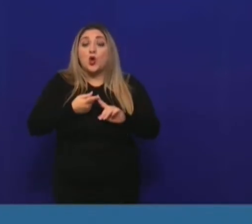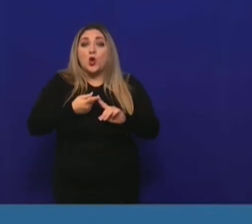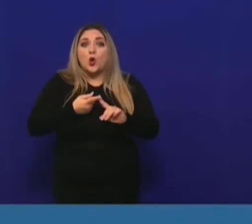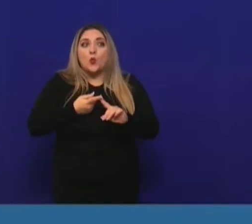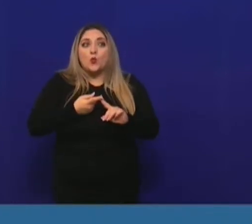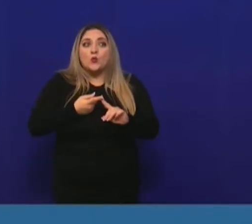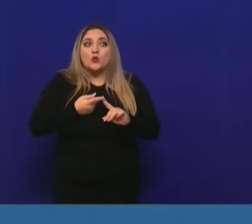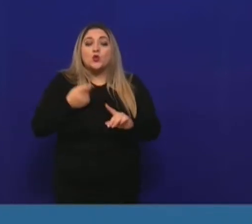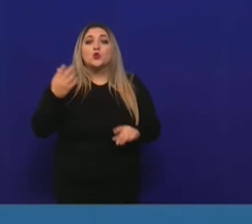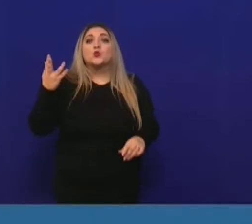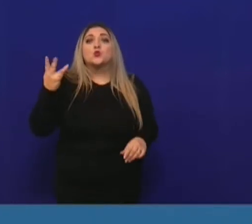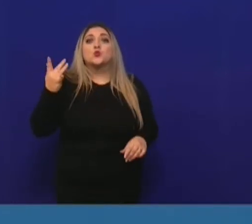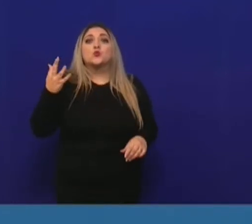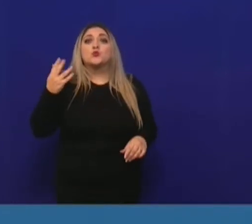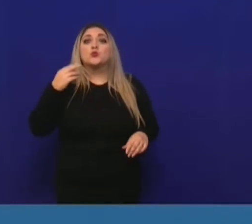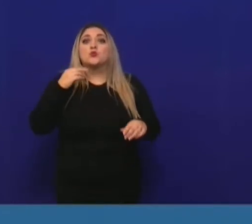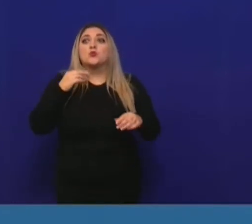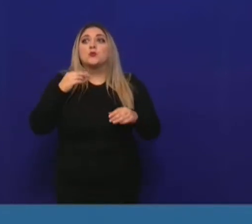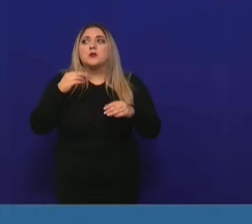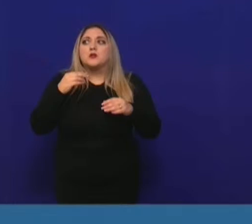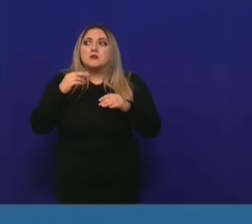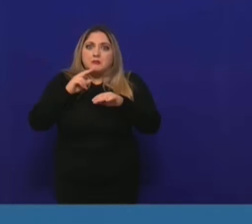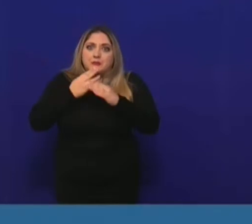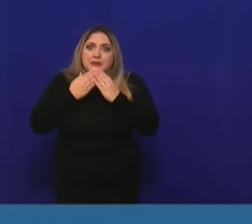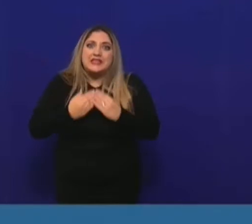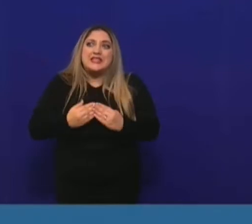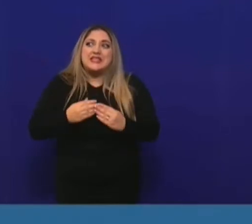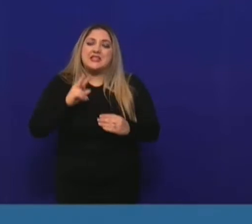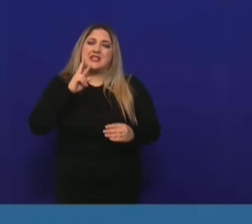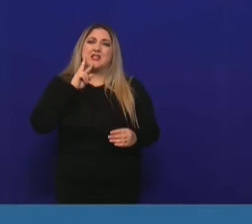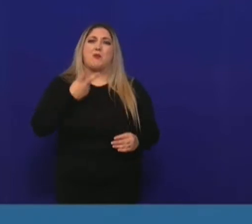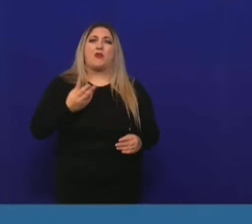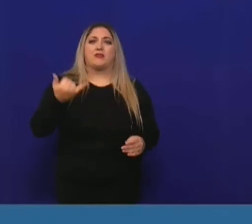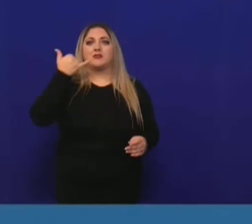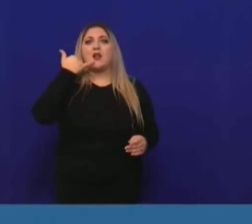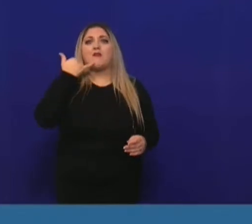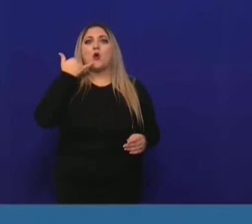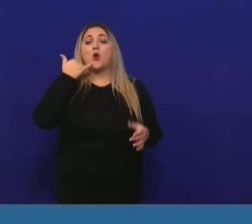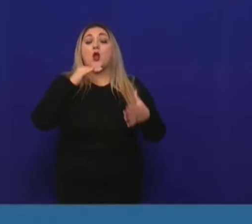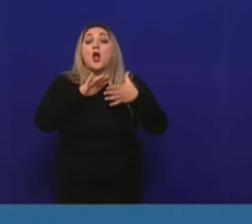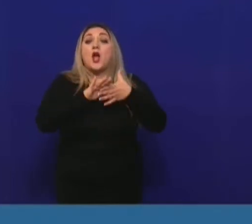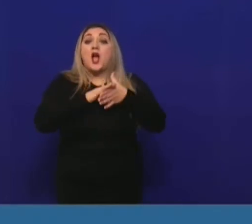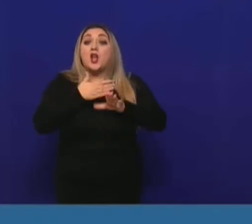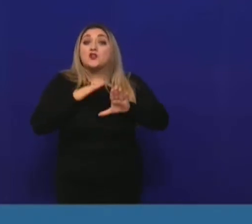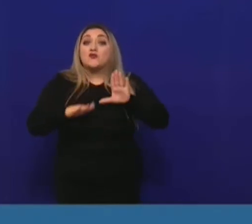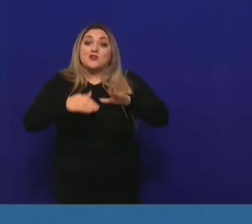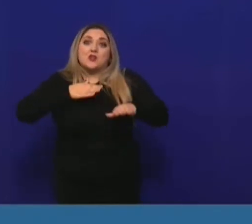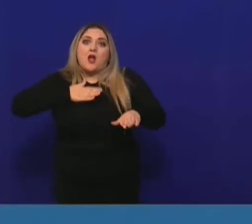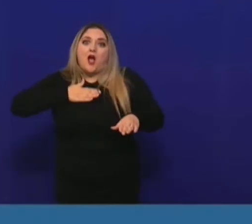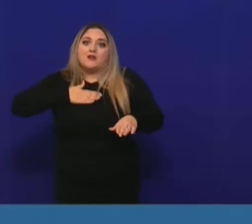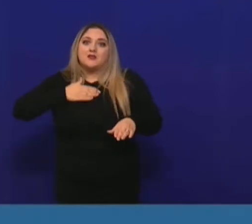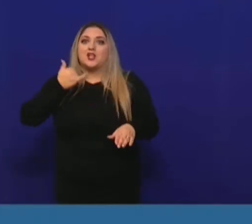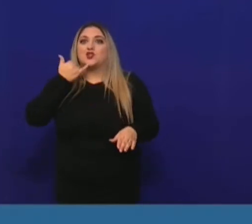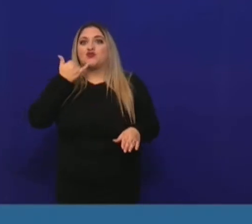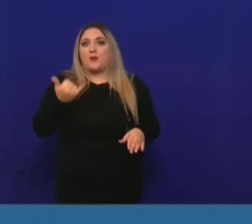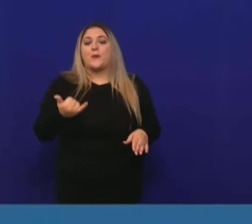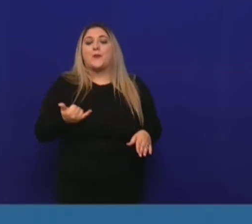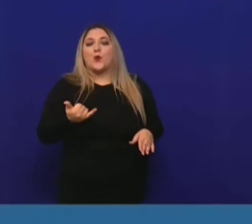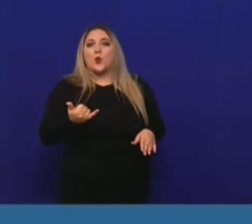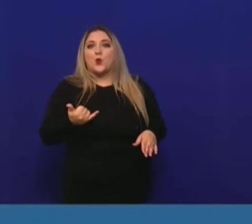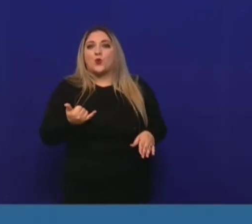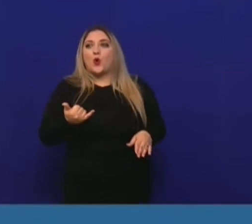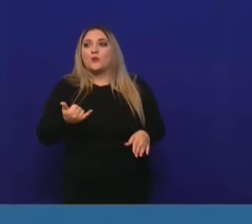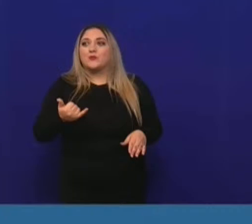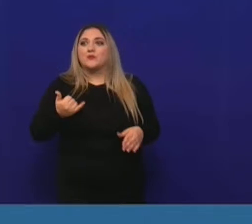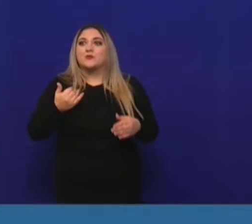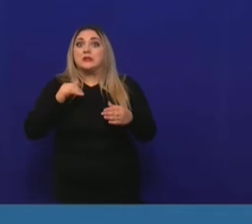nċemplu joħroġ dan il-numru, nappellawlkom biex twiġbuh dak il-number, għal jista' jkun meta nkun qed inċemplu minn ċertu extensions li ma joħroġ